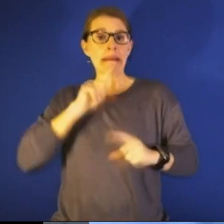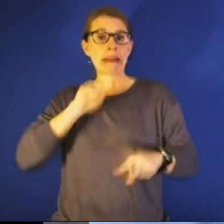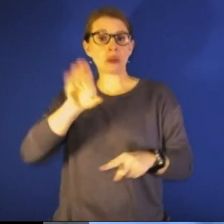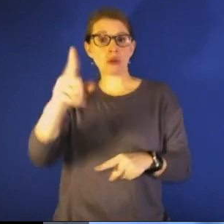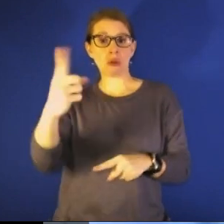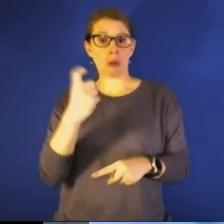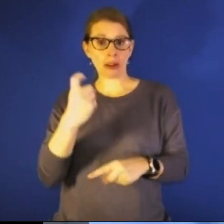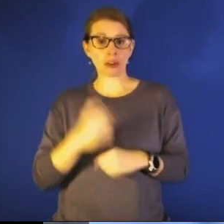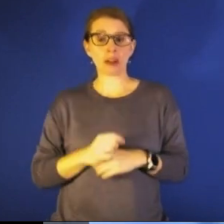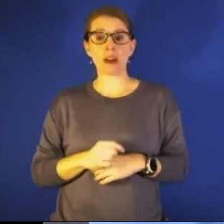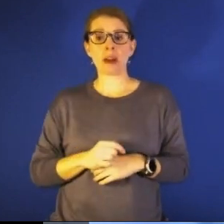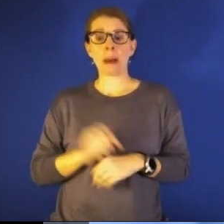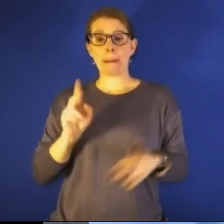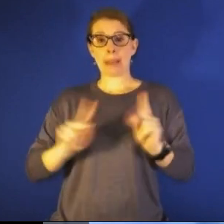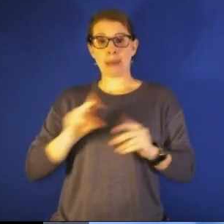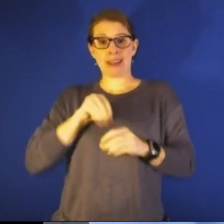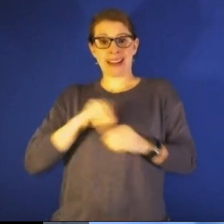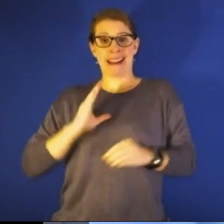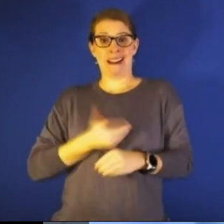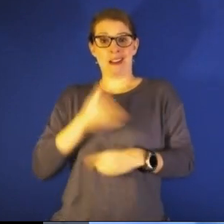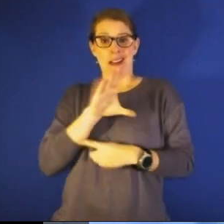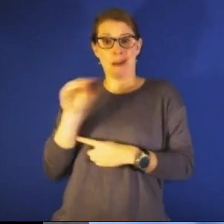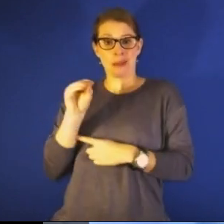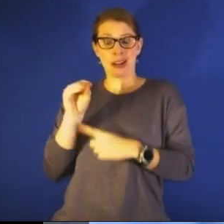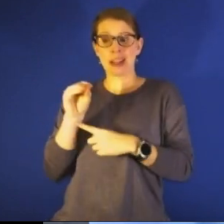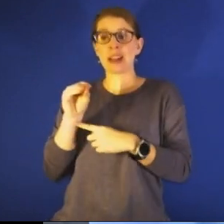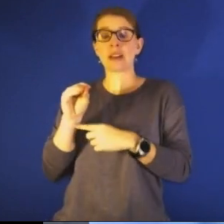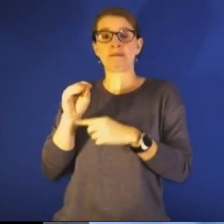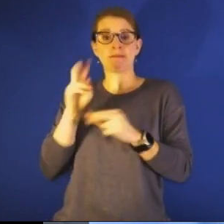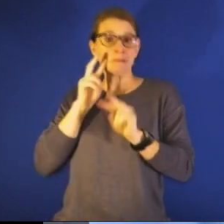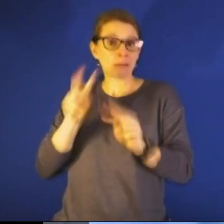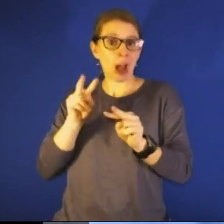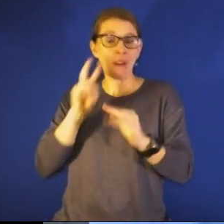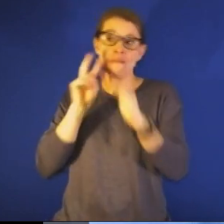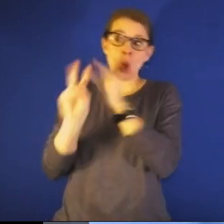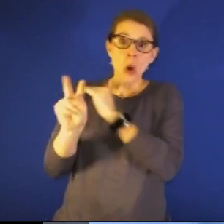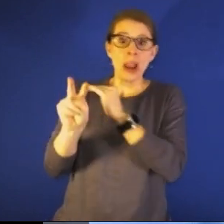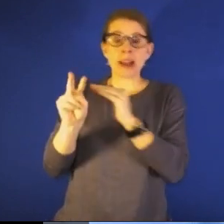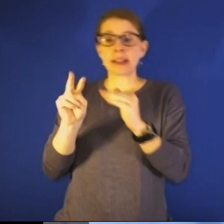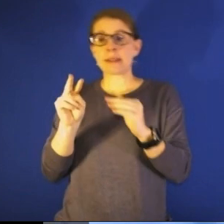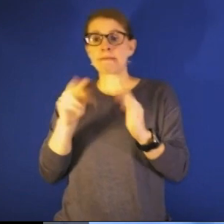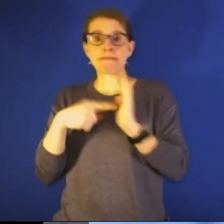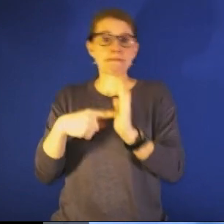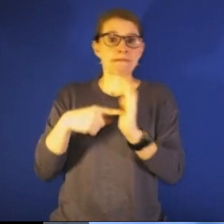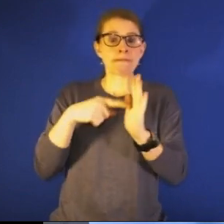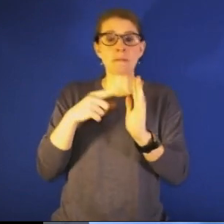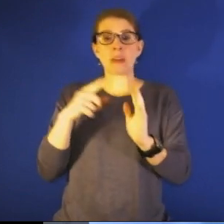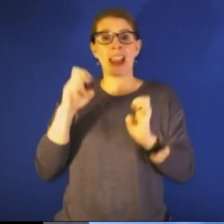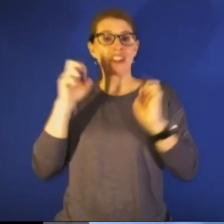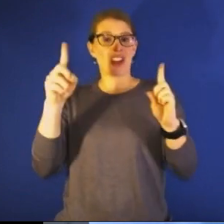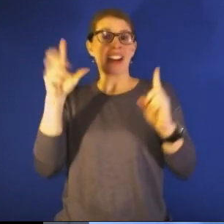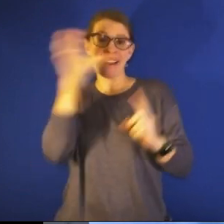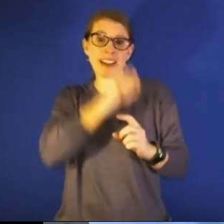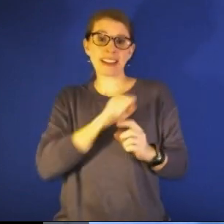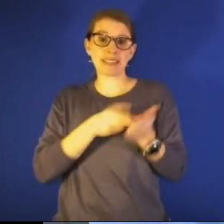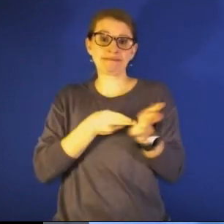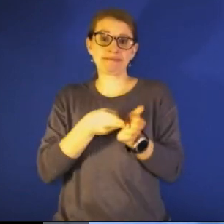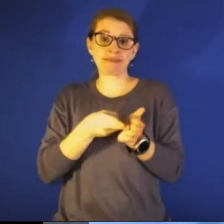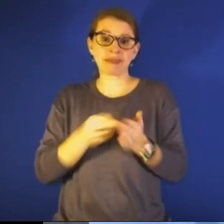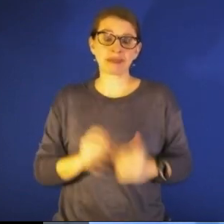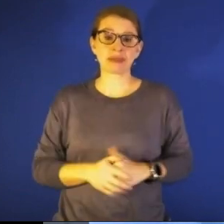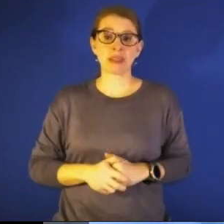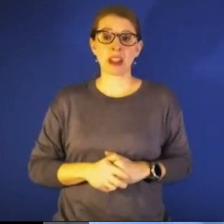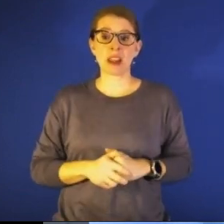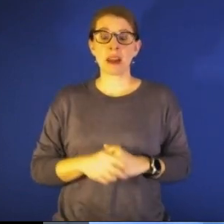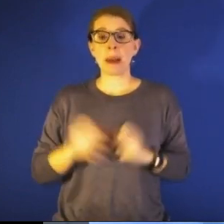our company who spend lots of time modeling and forecasting, and it's educated guessing, really, because there are a lot